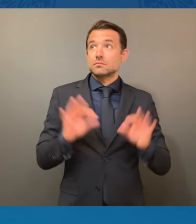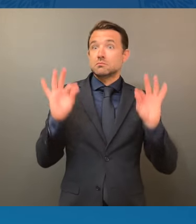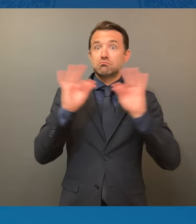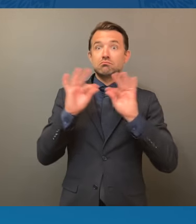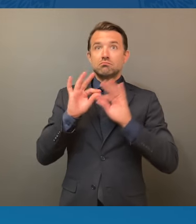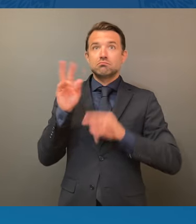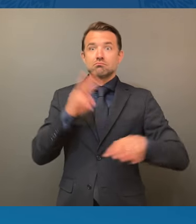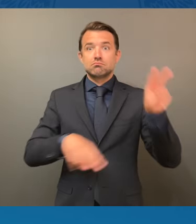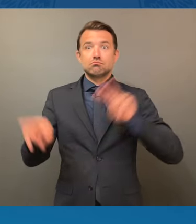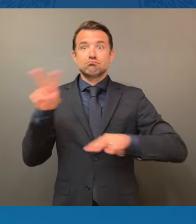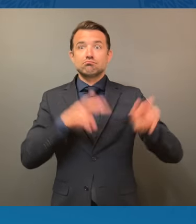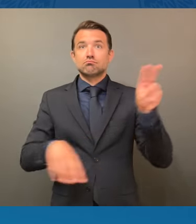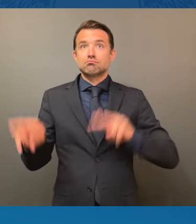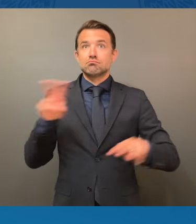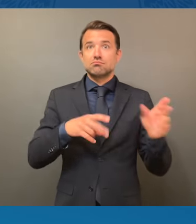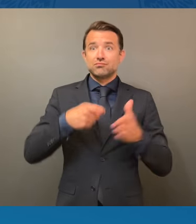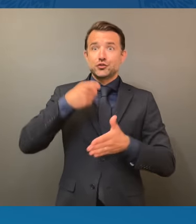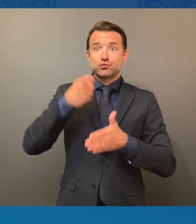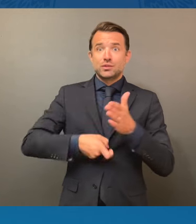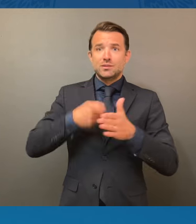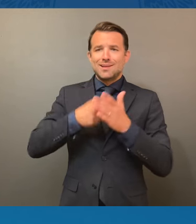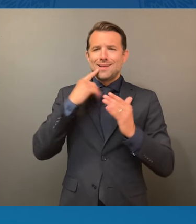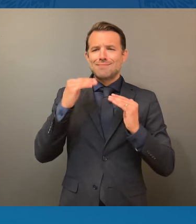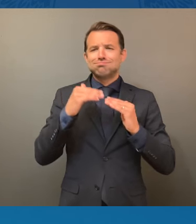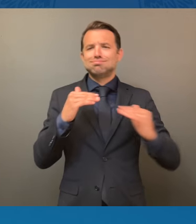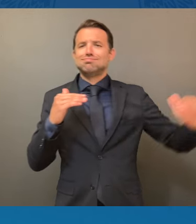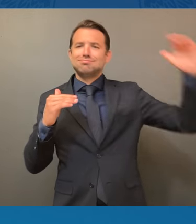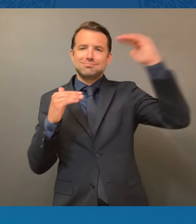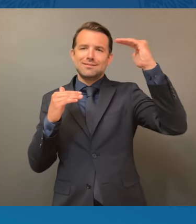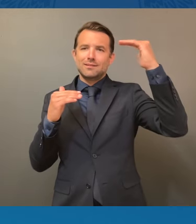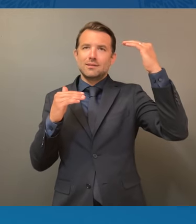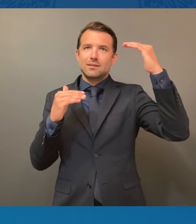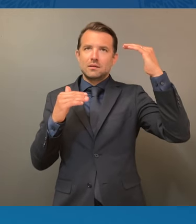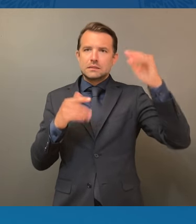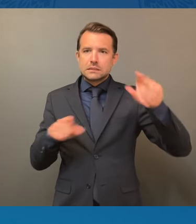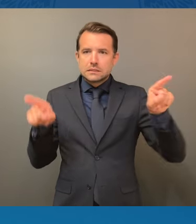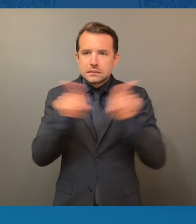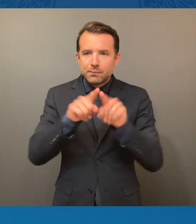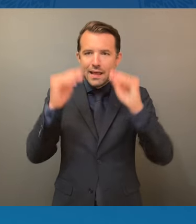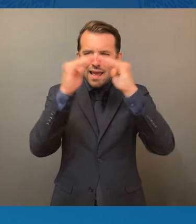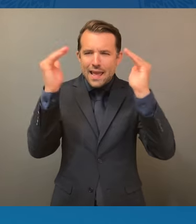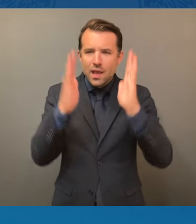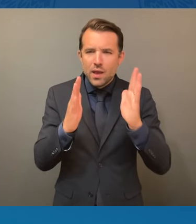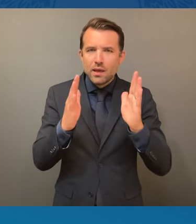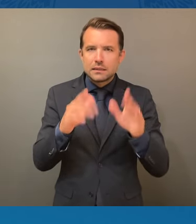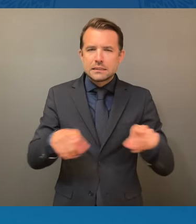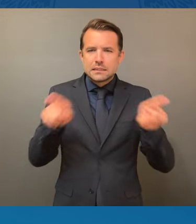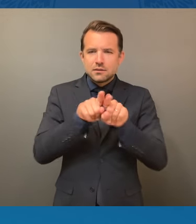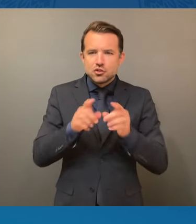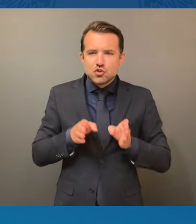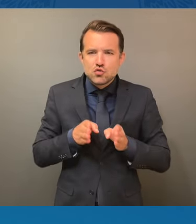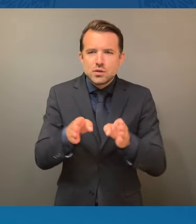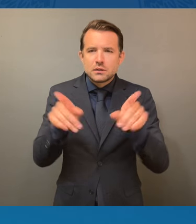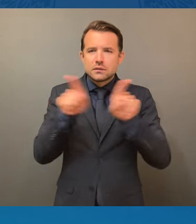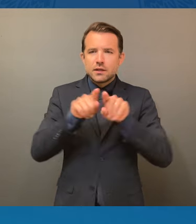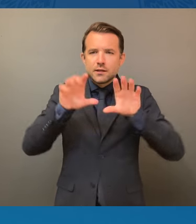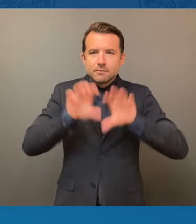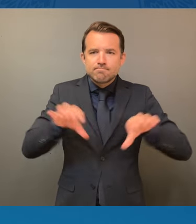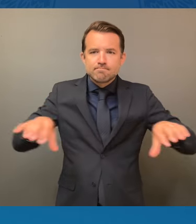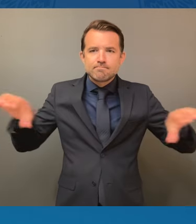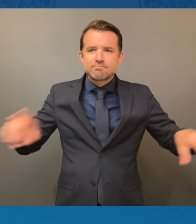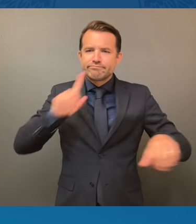and it's for a much higher value. Same house, same neighborhood. So this is a real issue.